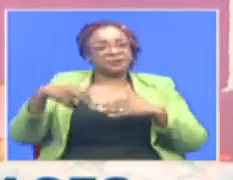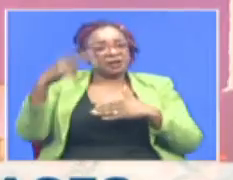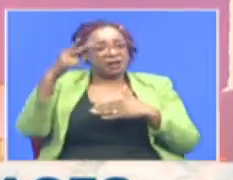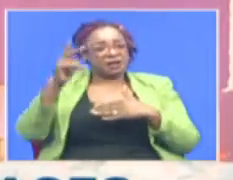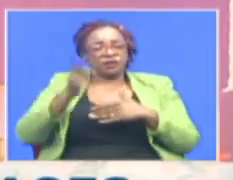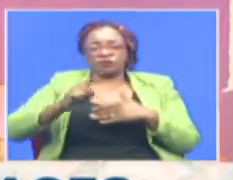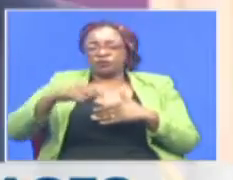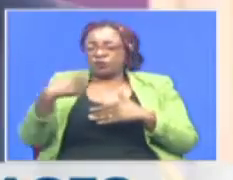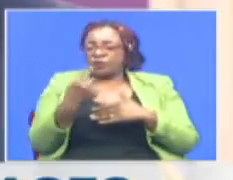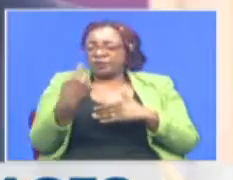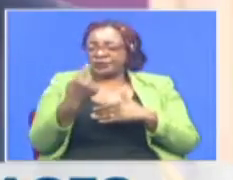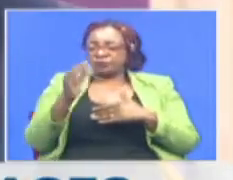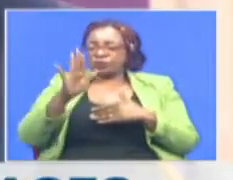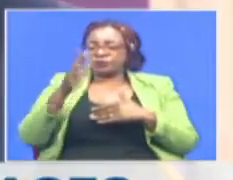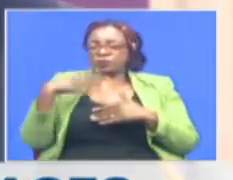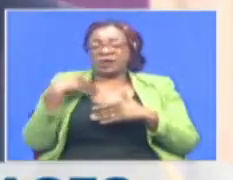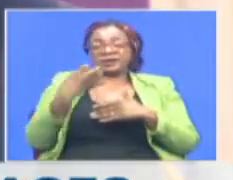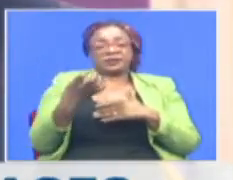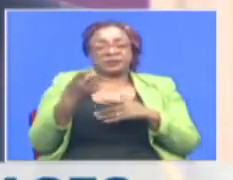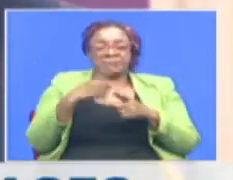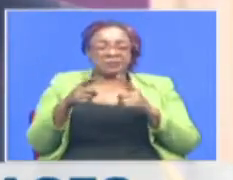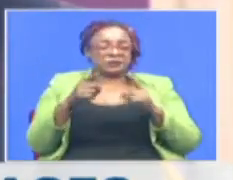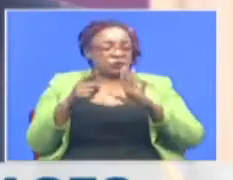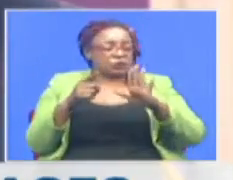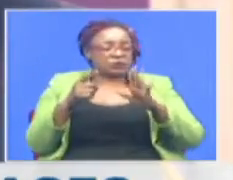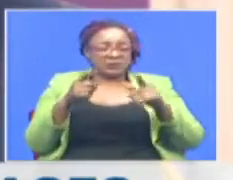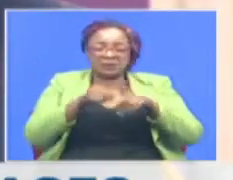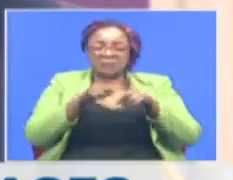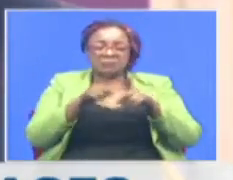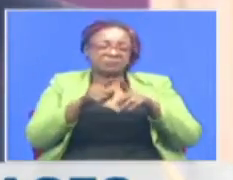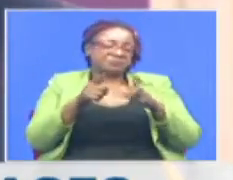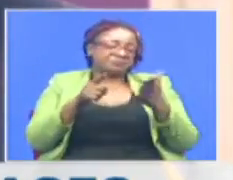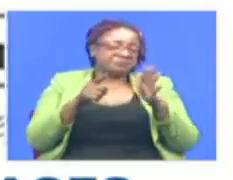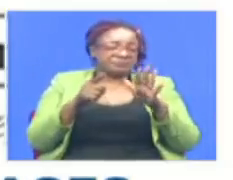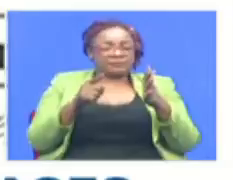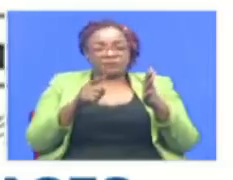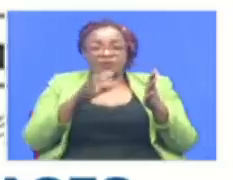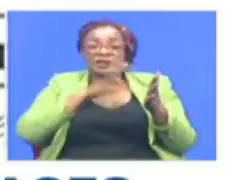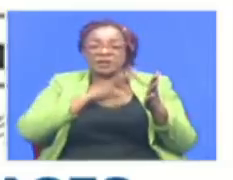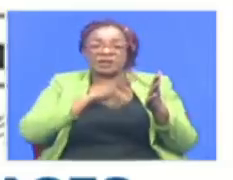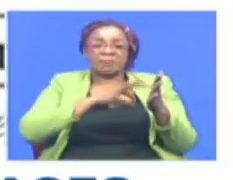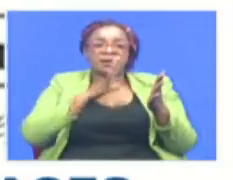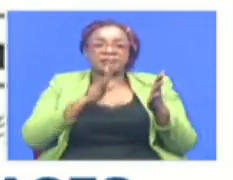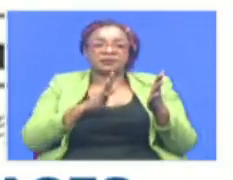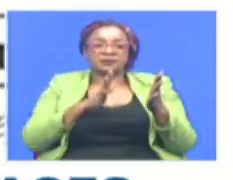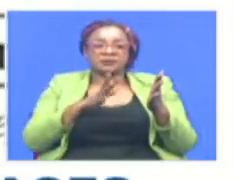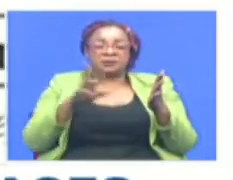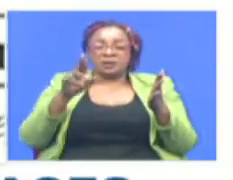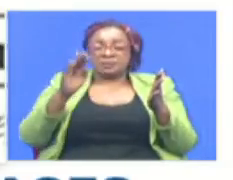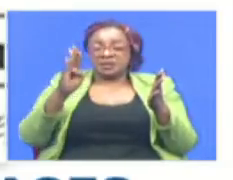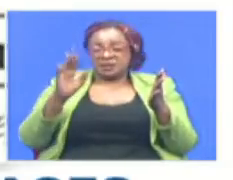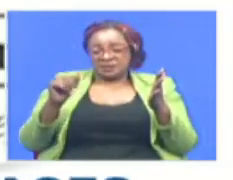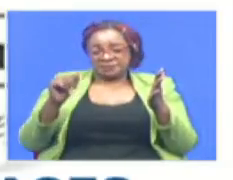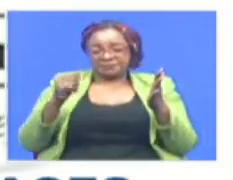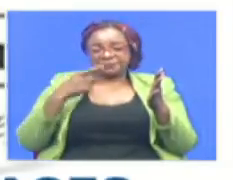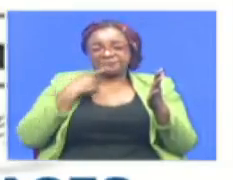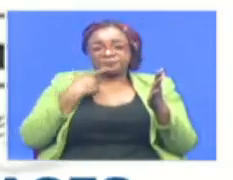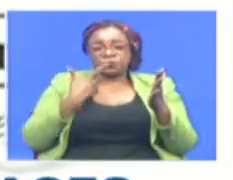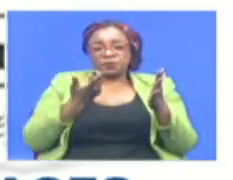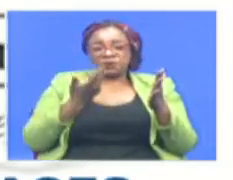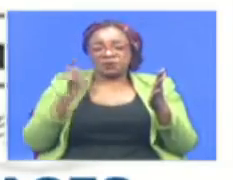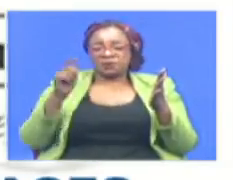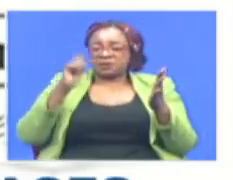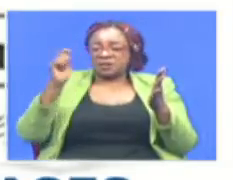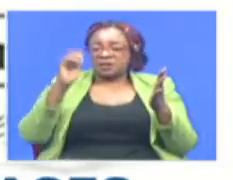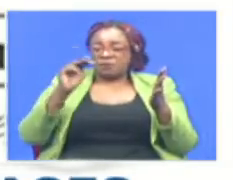to the high end, but also to the low end of the income earners. According to RBA, the Kenya